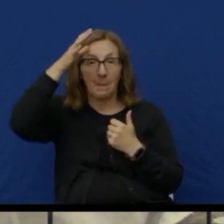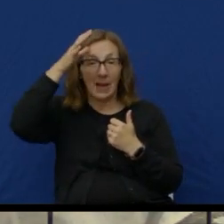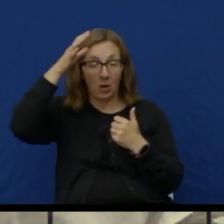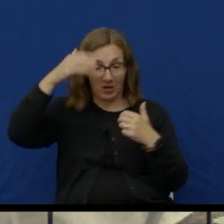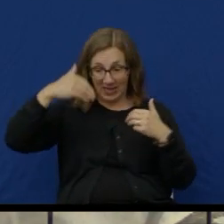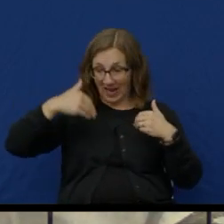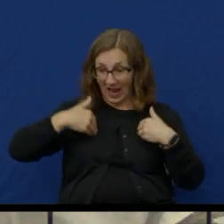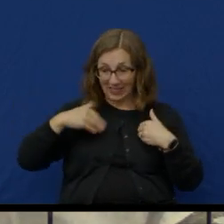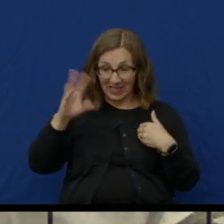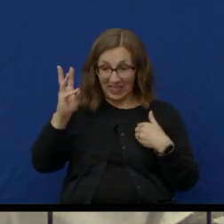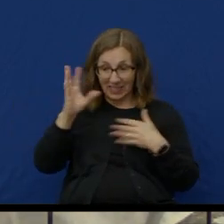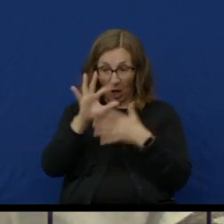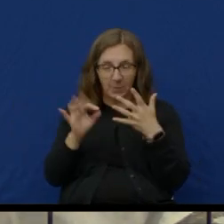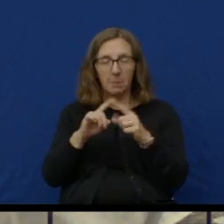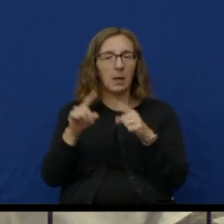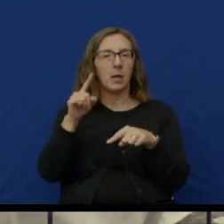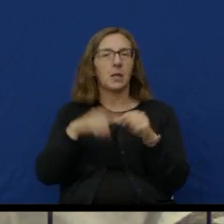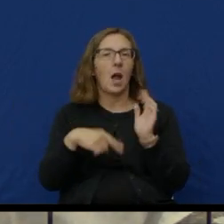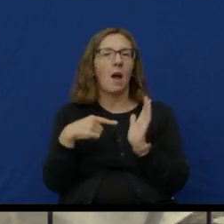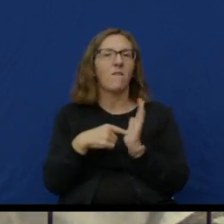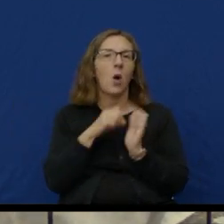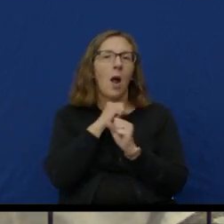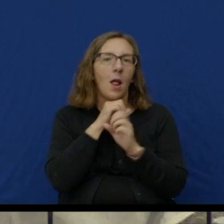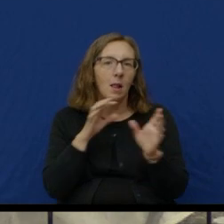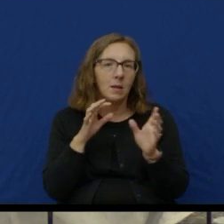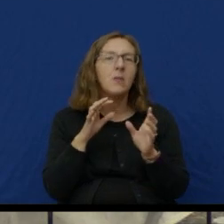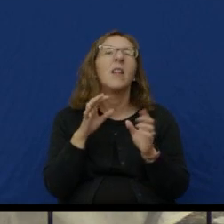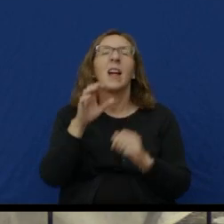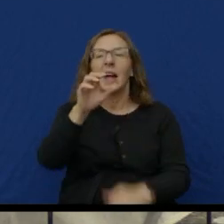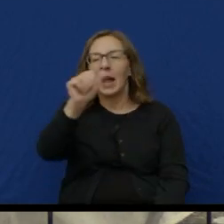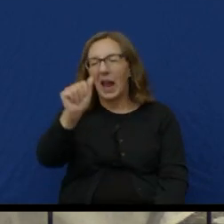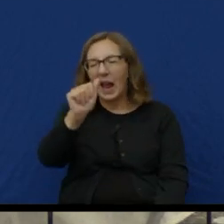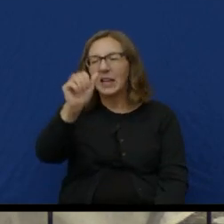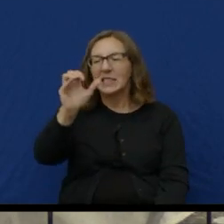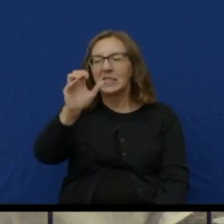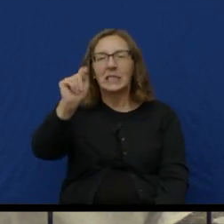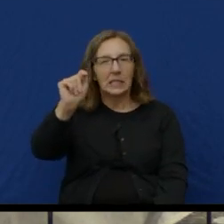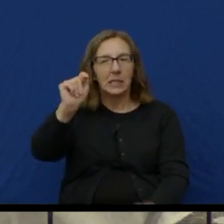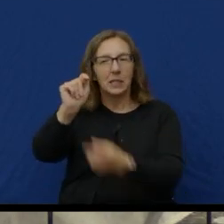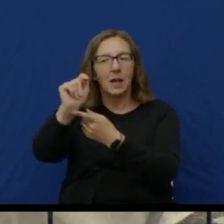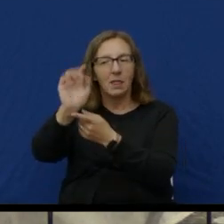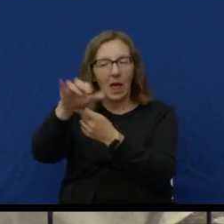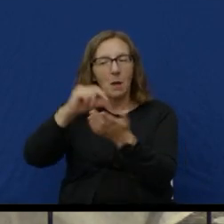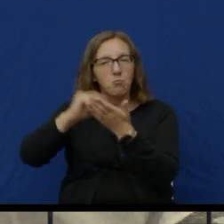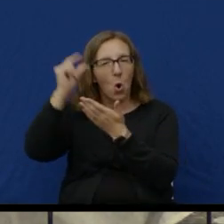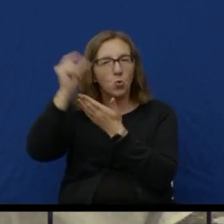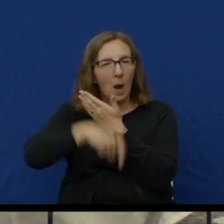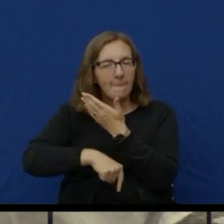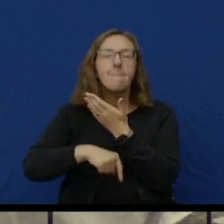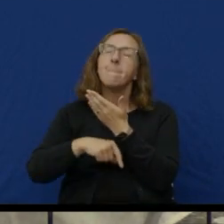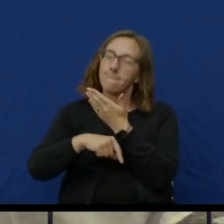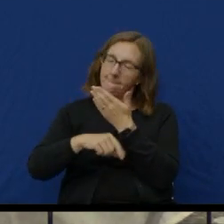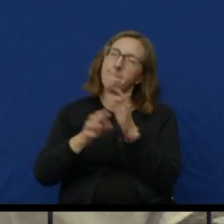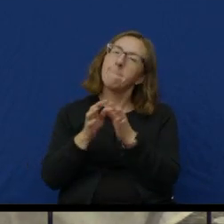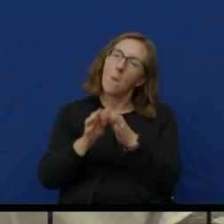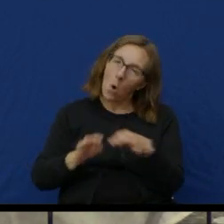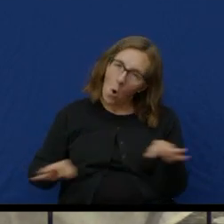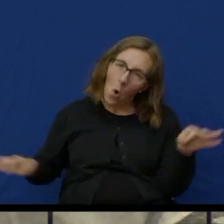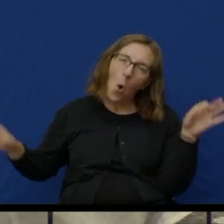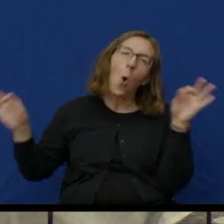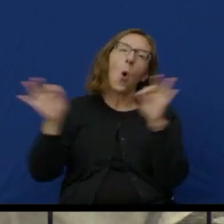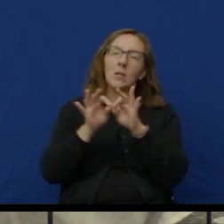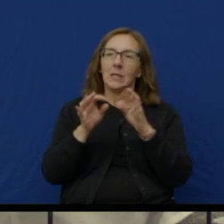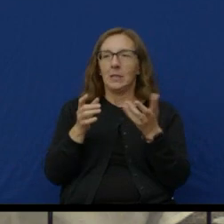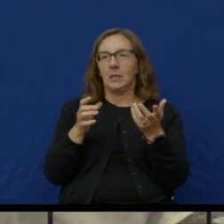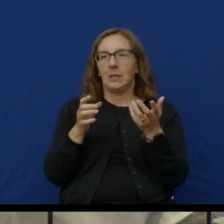of them. And therefore, that ACP program is very important to make sure those low-income parents are aware of that capability to get out there. And it's just not last mile